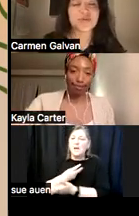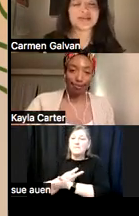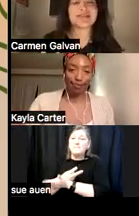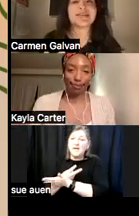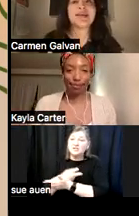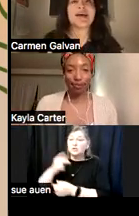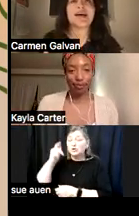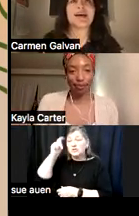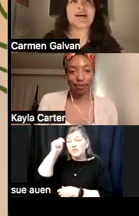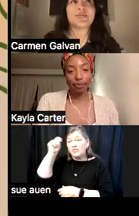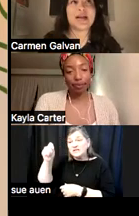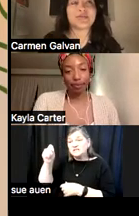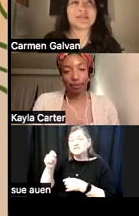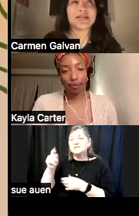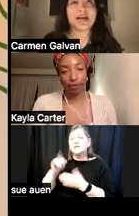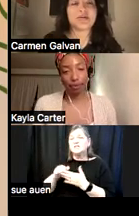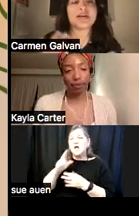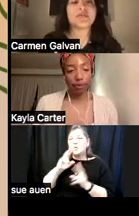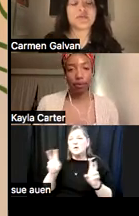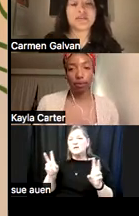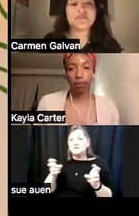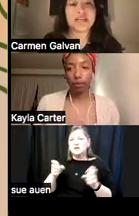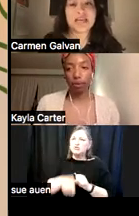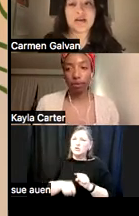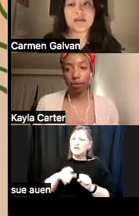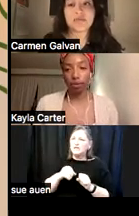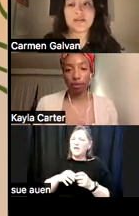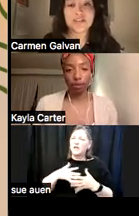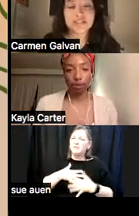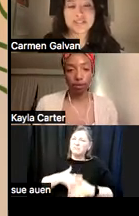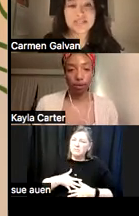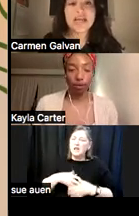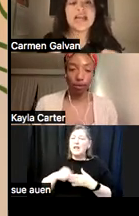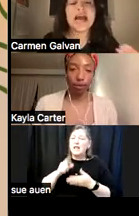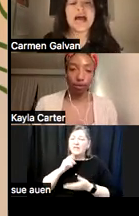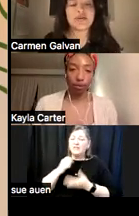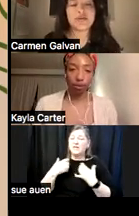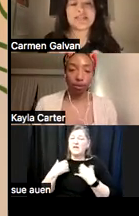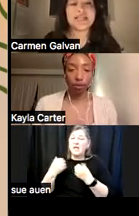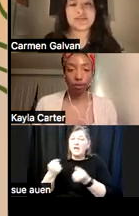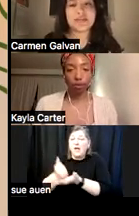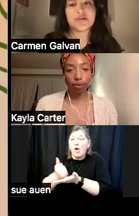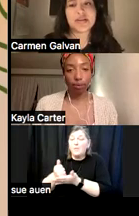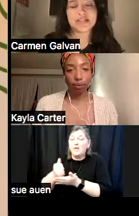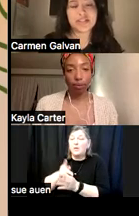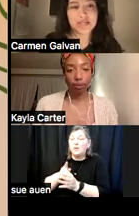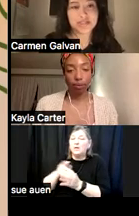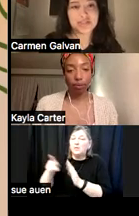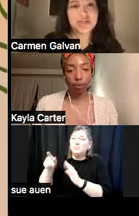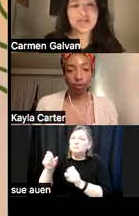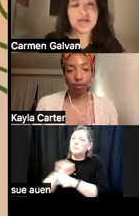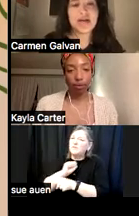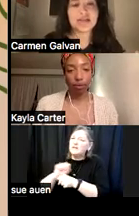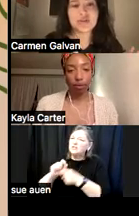which was around grief and bereavement in the helping professions, and how do we tangibly create